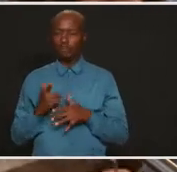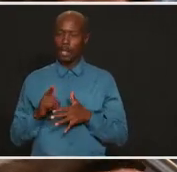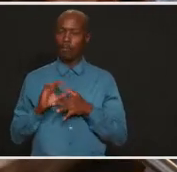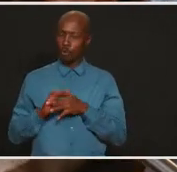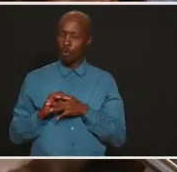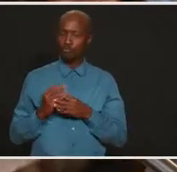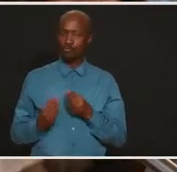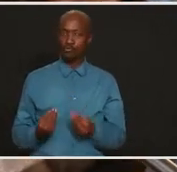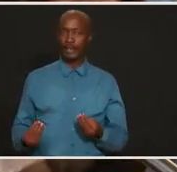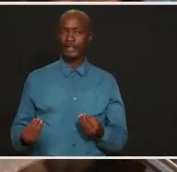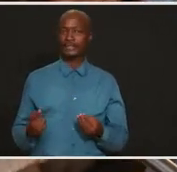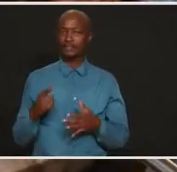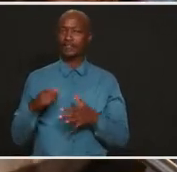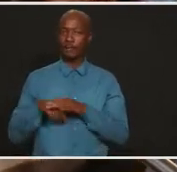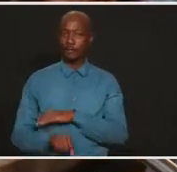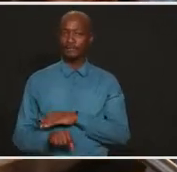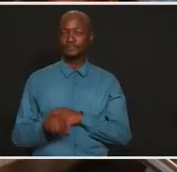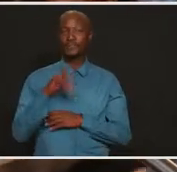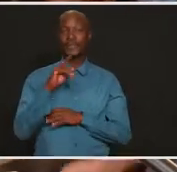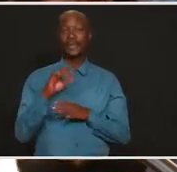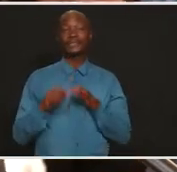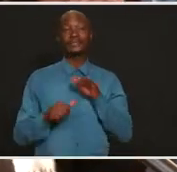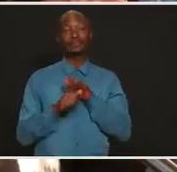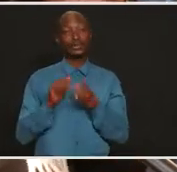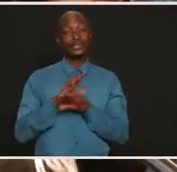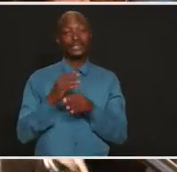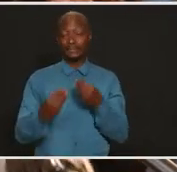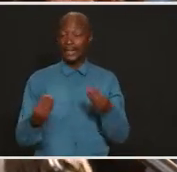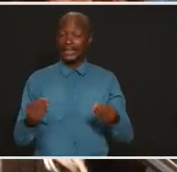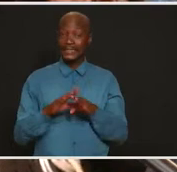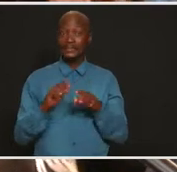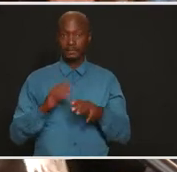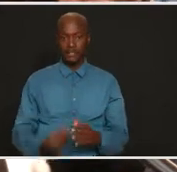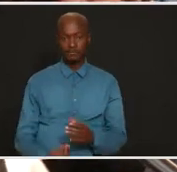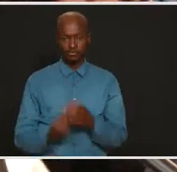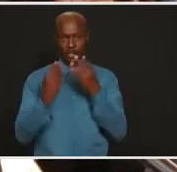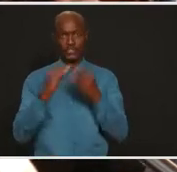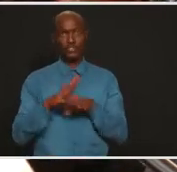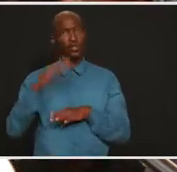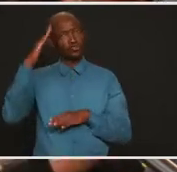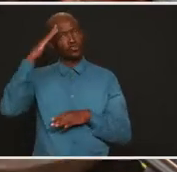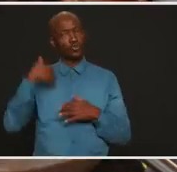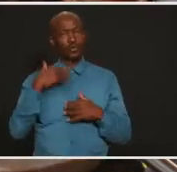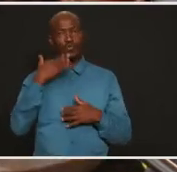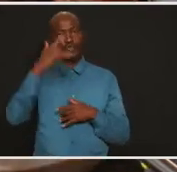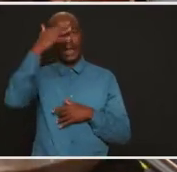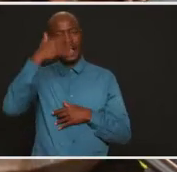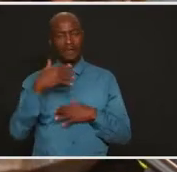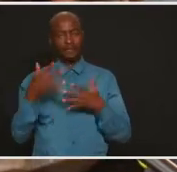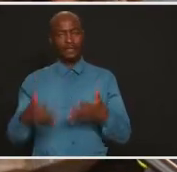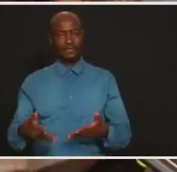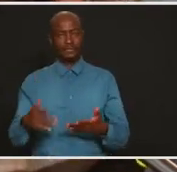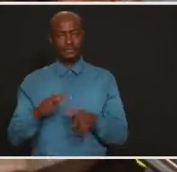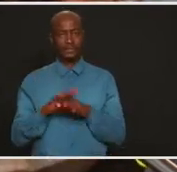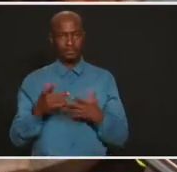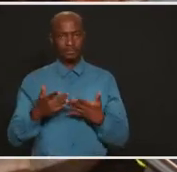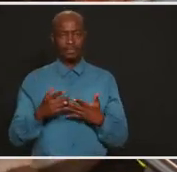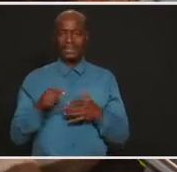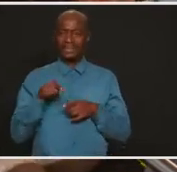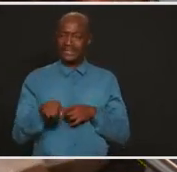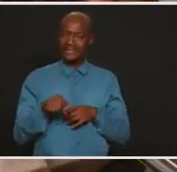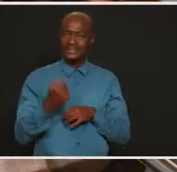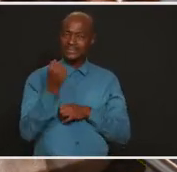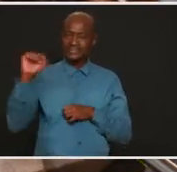it is important for me that my kids should be raised to know who they are as Africans our current school system is narrow and eurocentric and